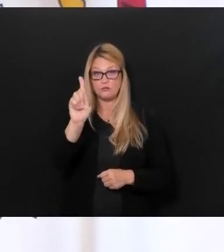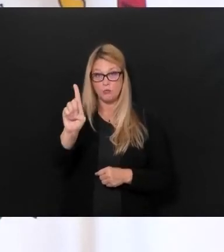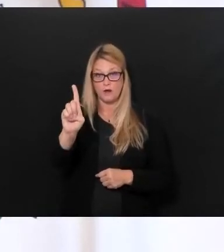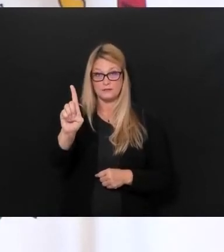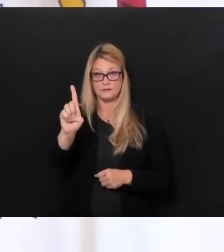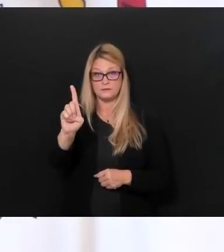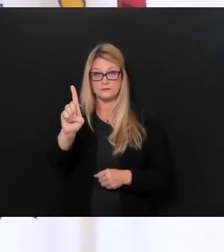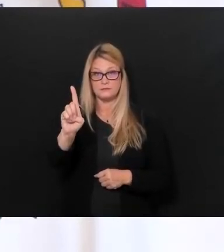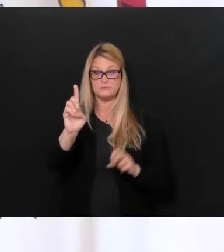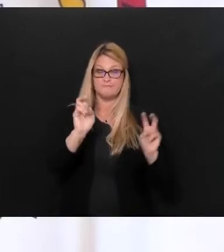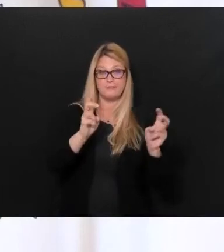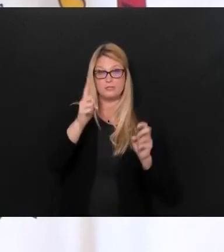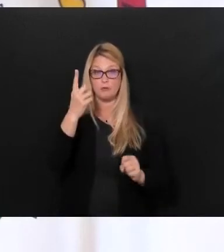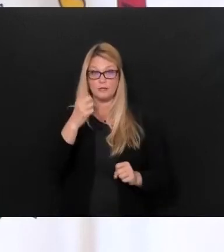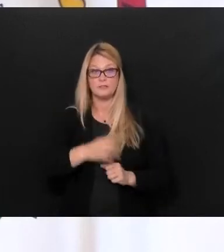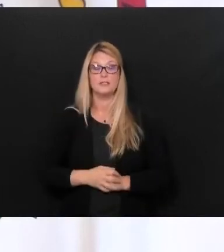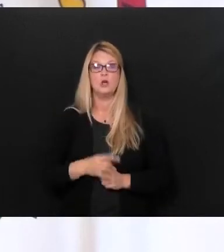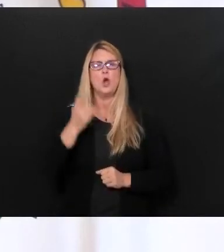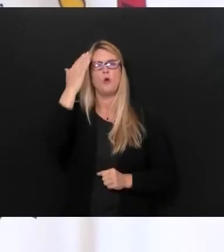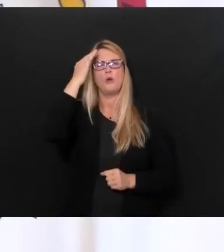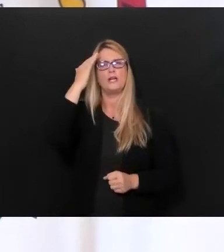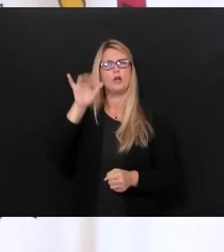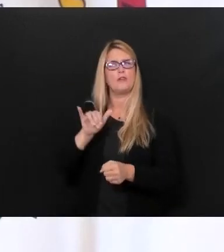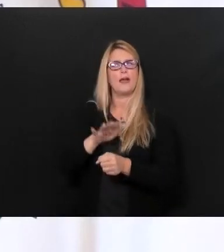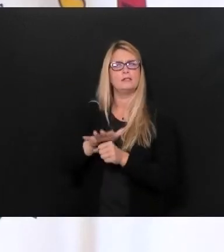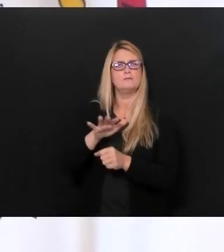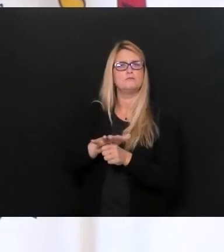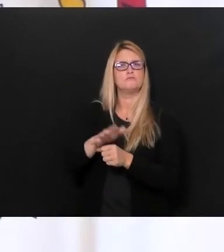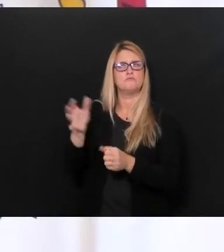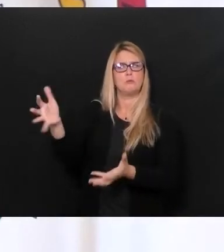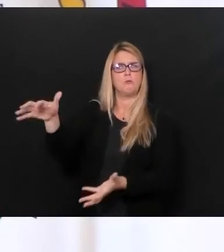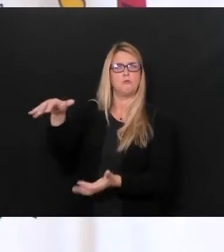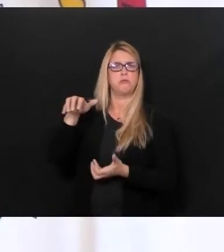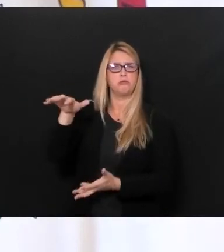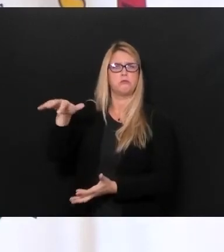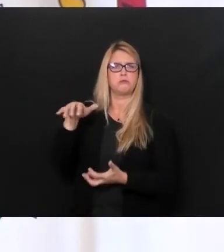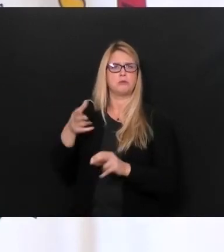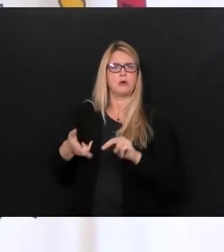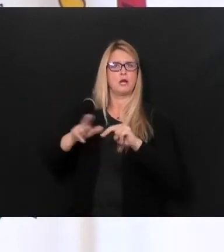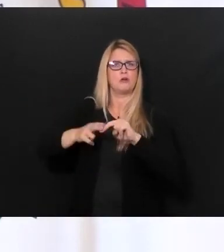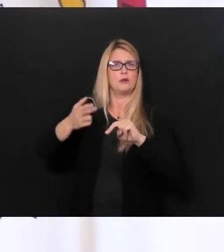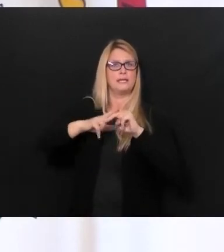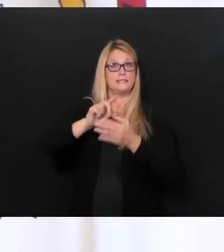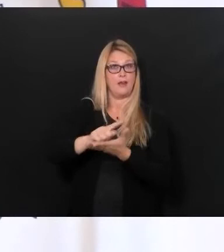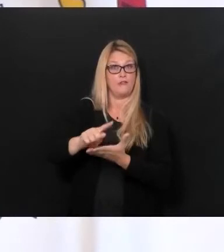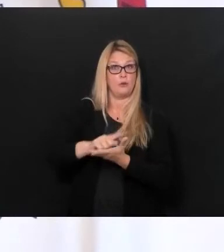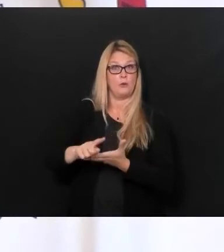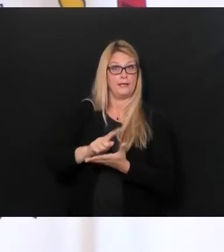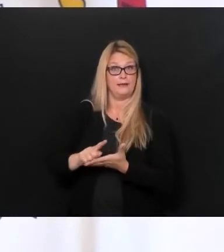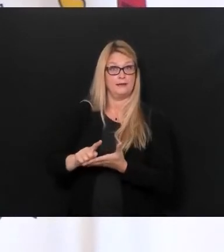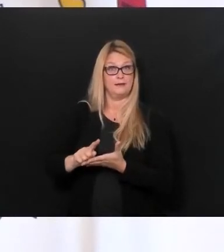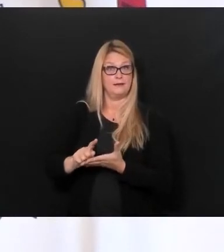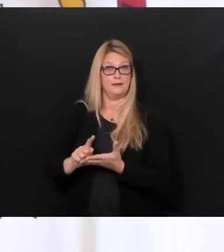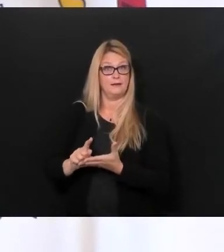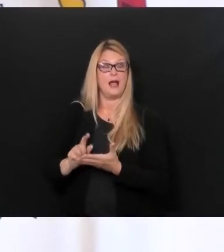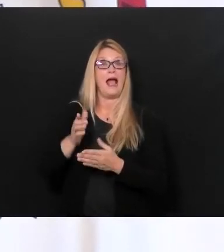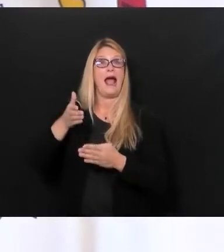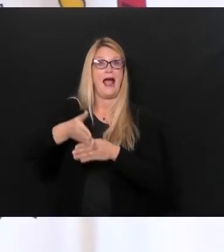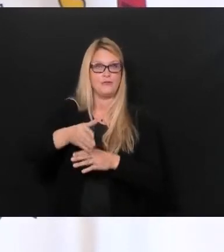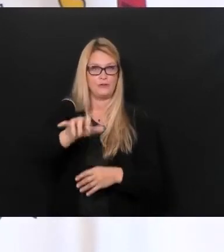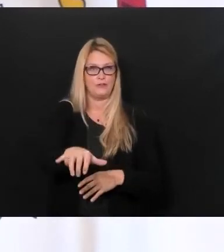and we know that supply will continually increase every single week as we go forward. You know, there